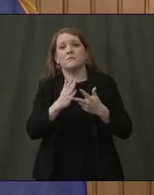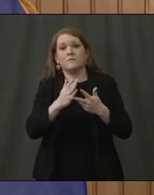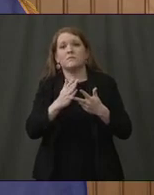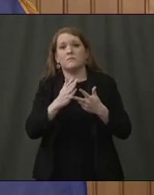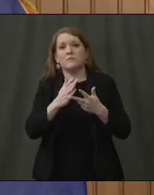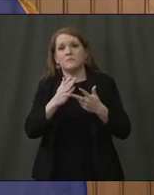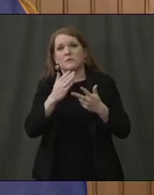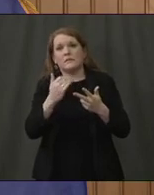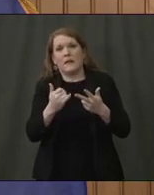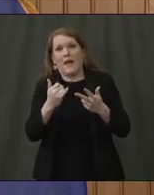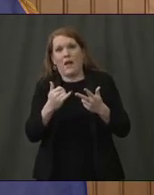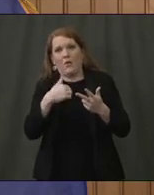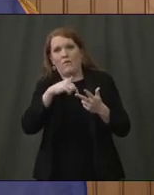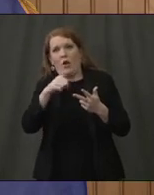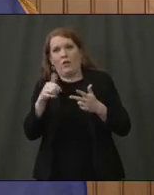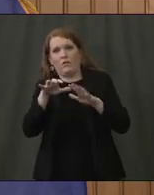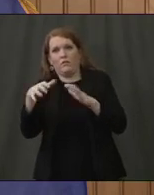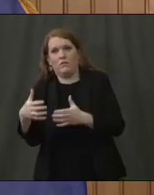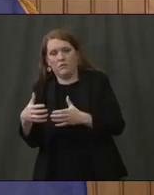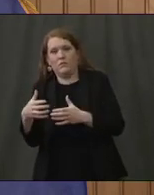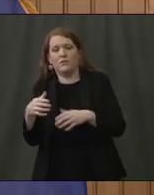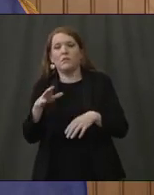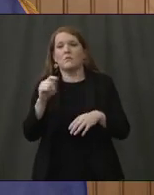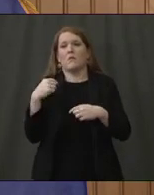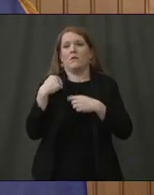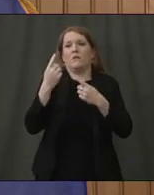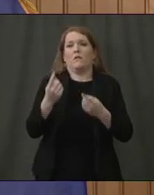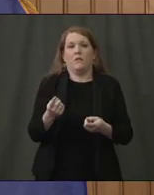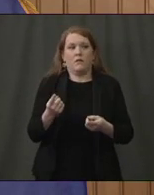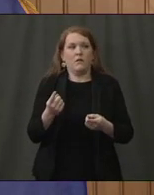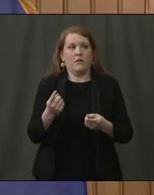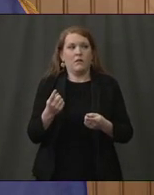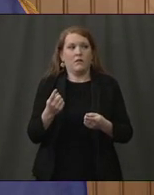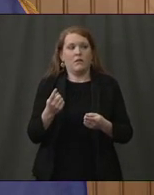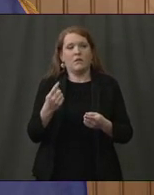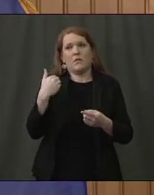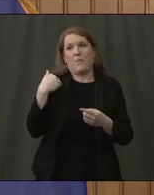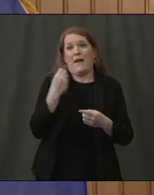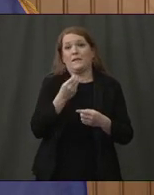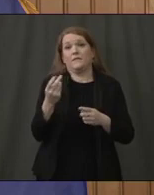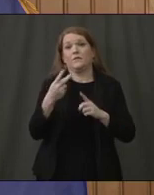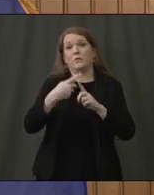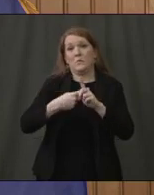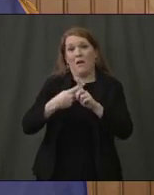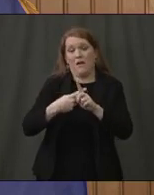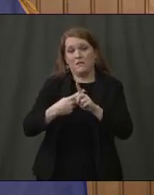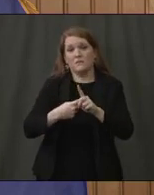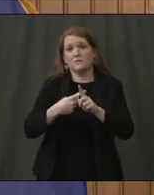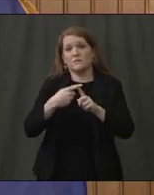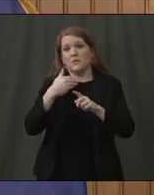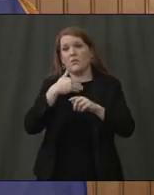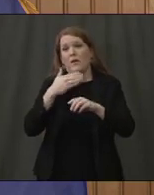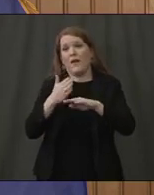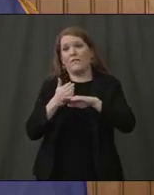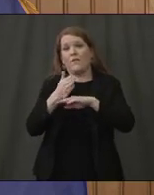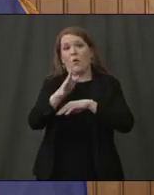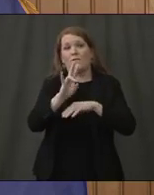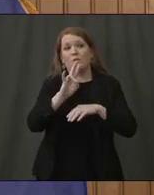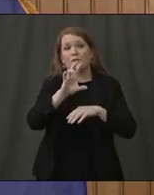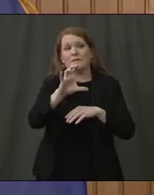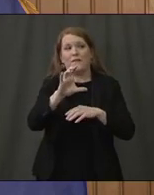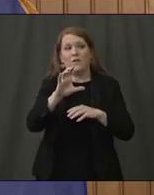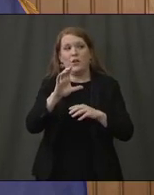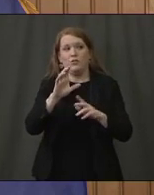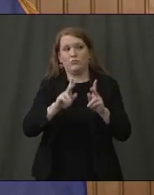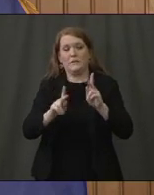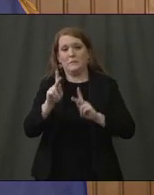have extra capacity in our nursing homes. Over the last couple of months, over 700 people have been released, low violent,